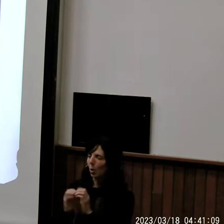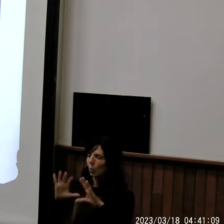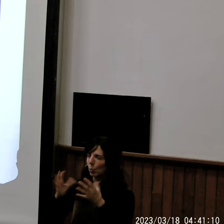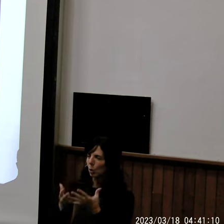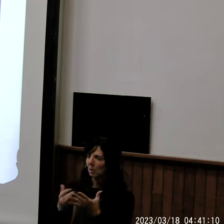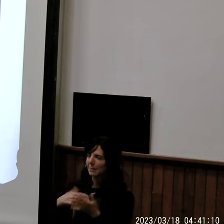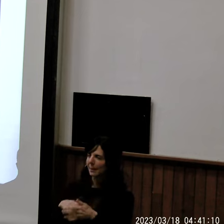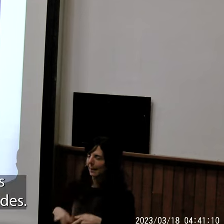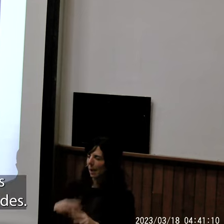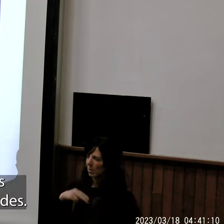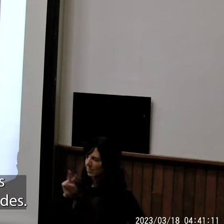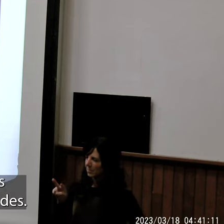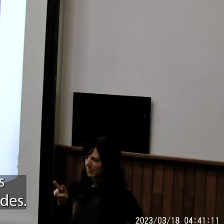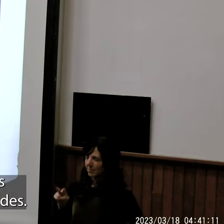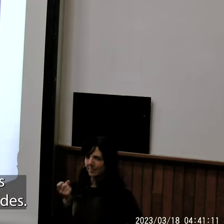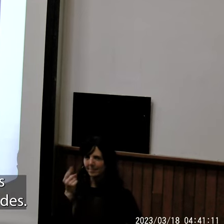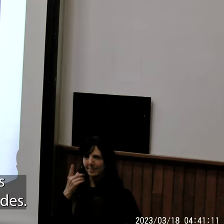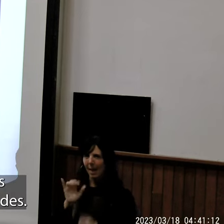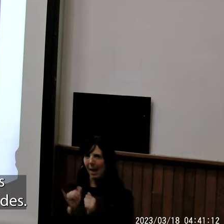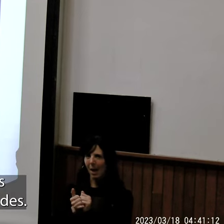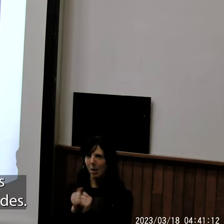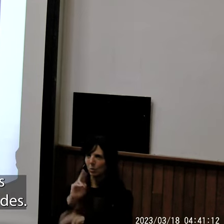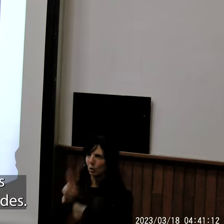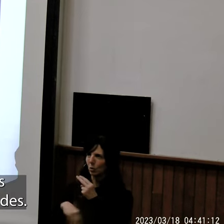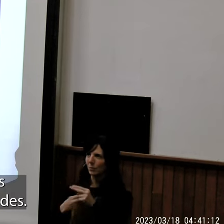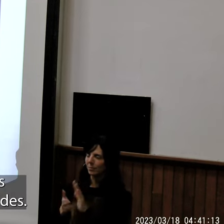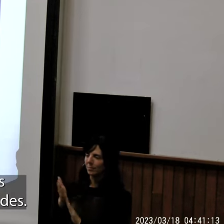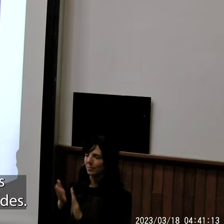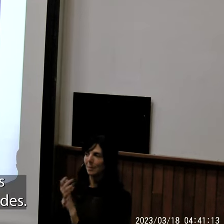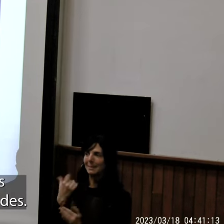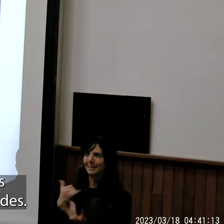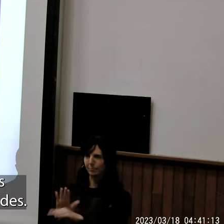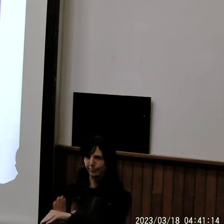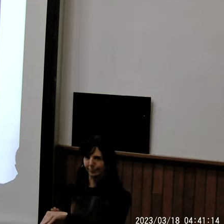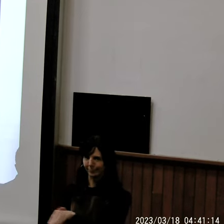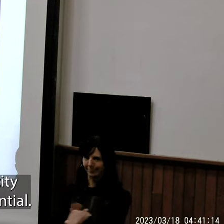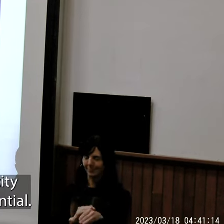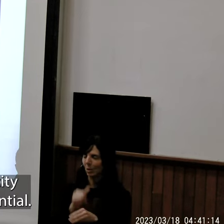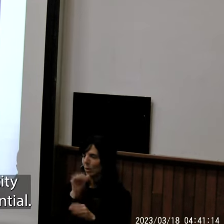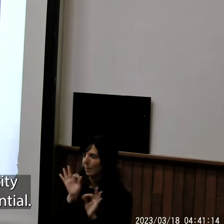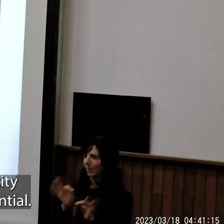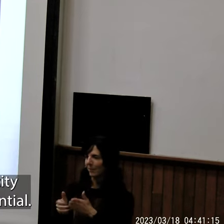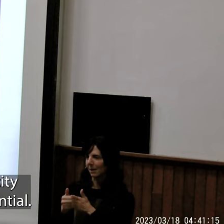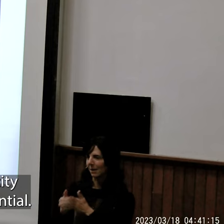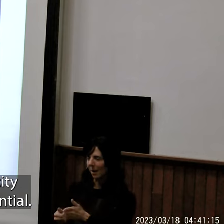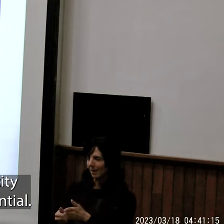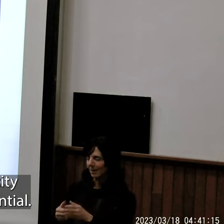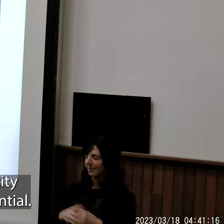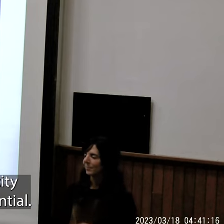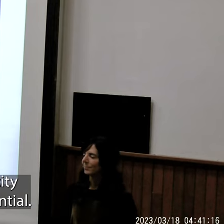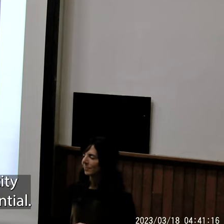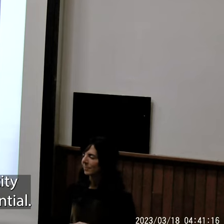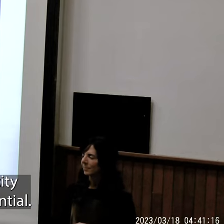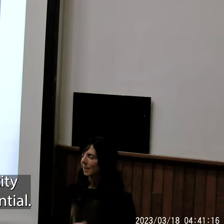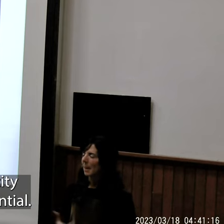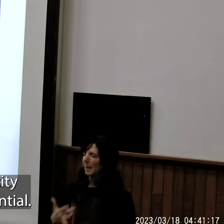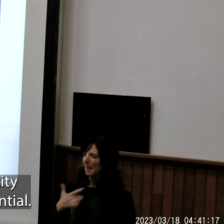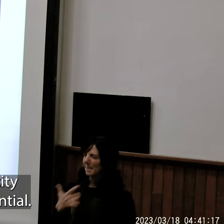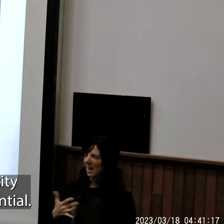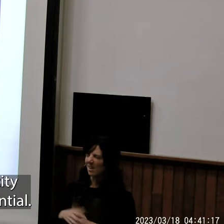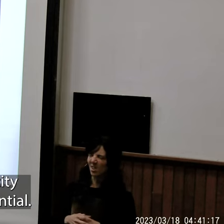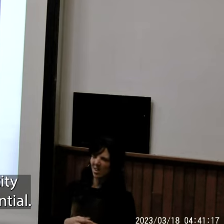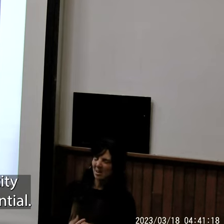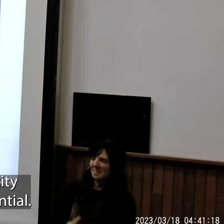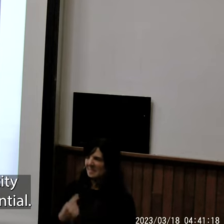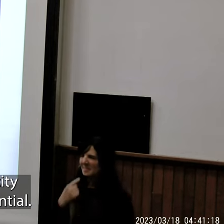question how the universe functions. Yet these games are themselves cautionary tales and imperfect guides, raising specters of ongoing toxicity